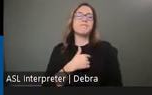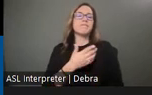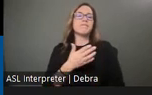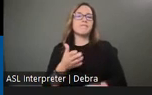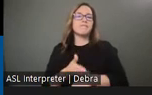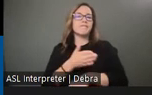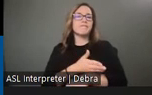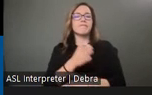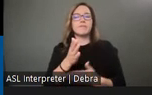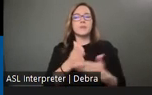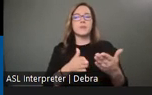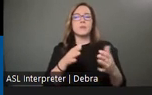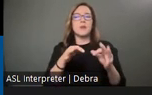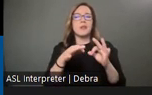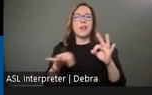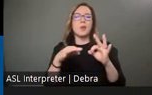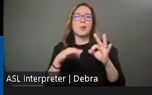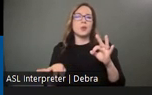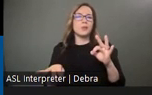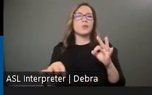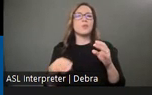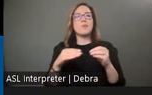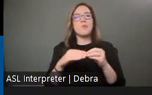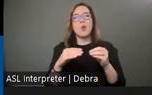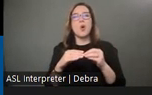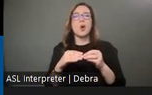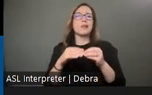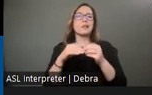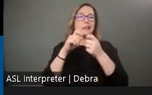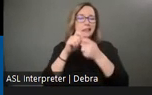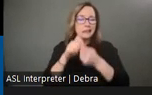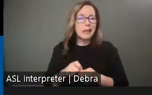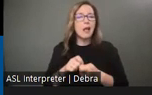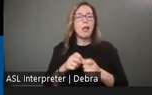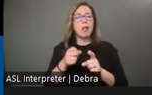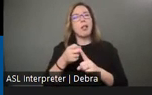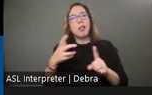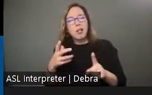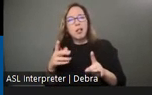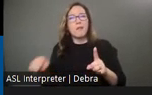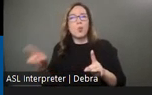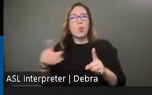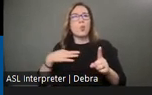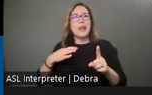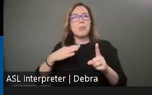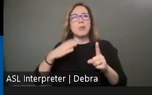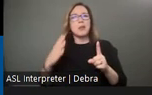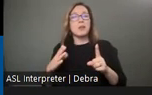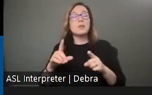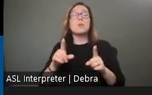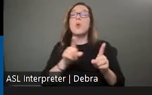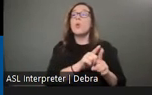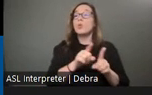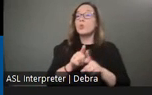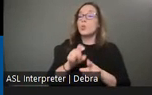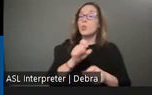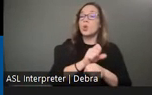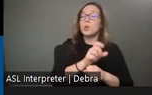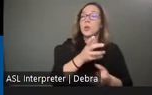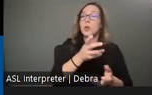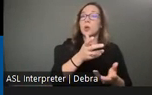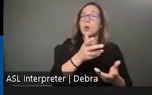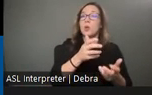there to give a little bit more detail to the applicants, but we also have been working with our partners in